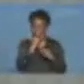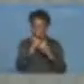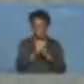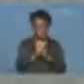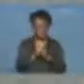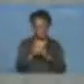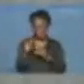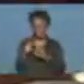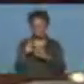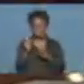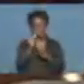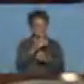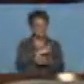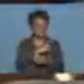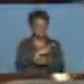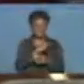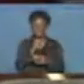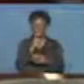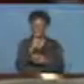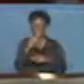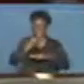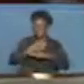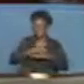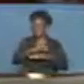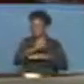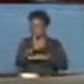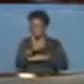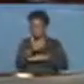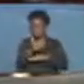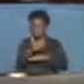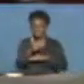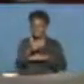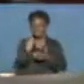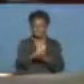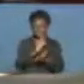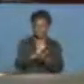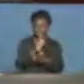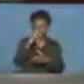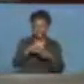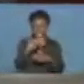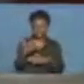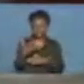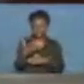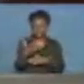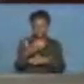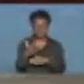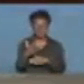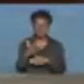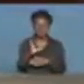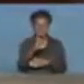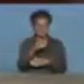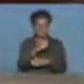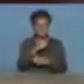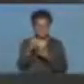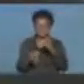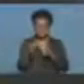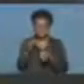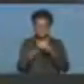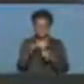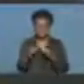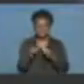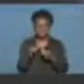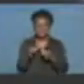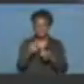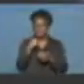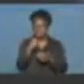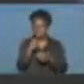submissions in the matter did not sit well with Justice of Appeal John Isaacs, who asked DeSeal why he had not done so if the matter was urgent. He noted